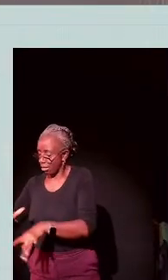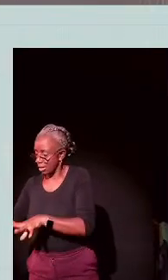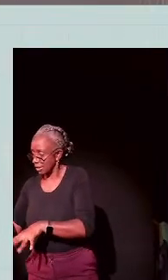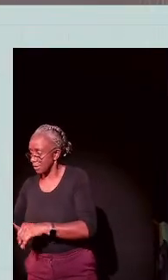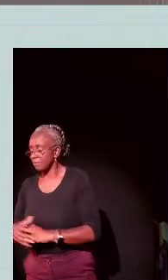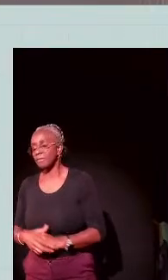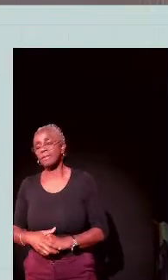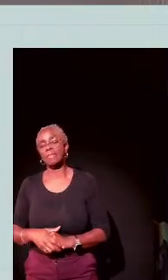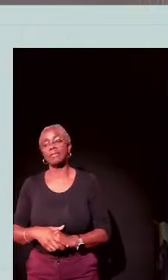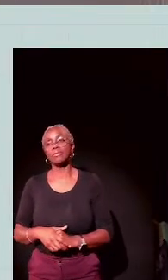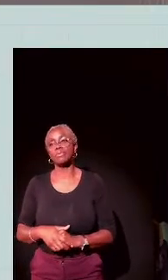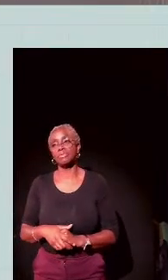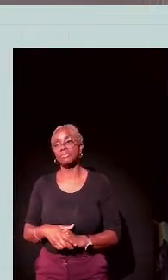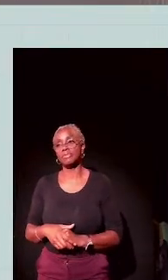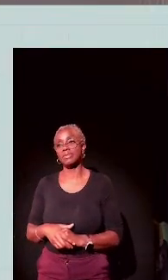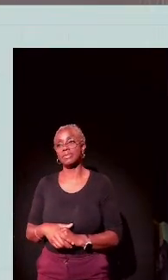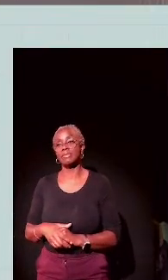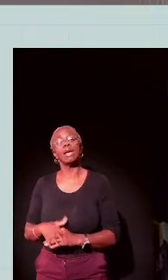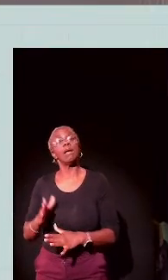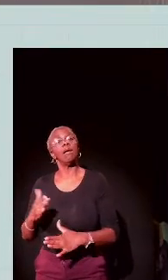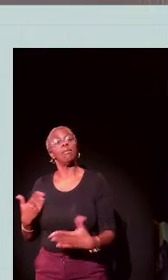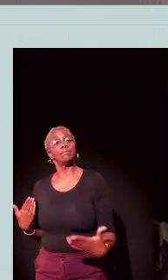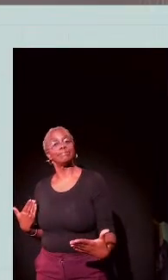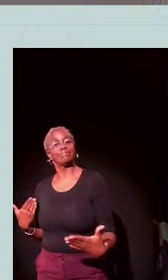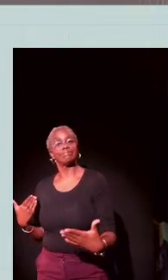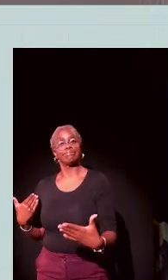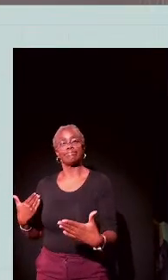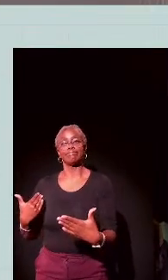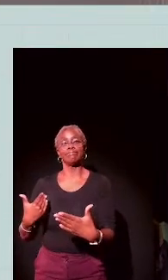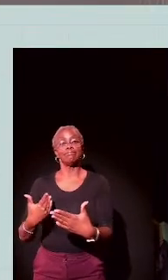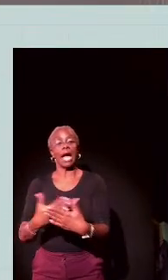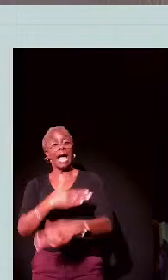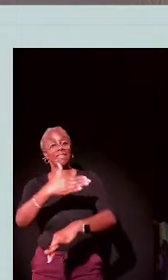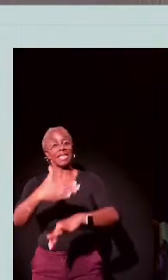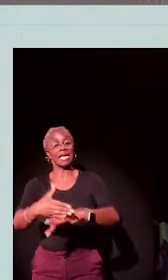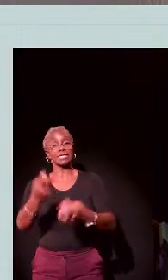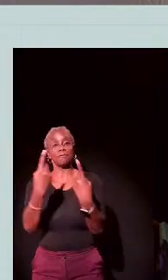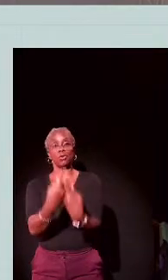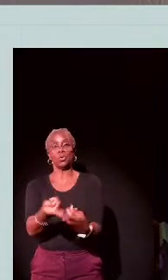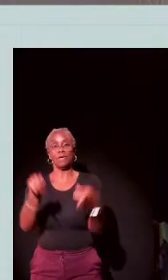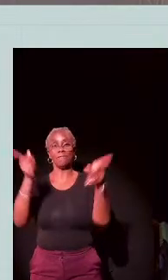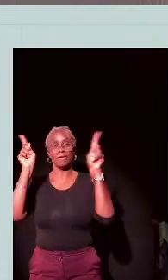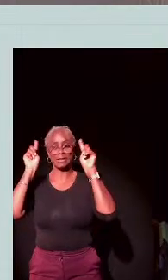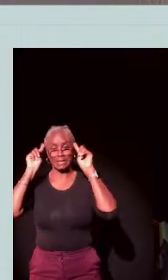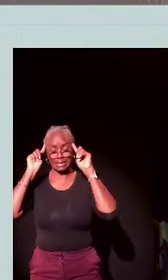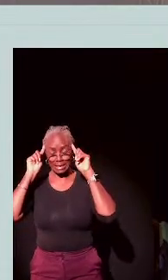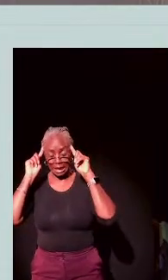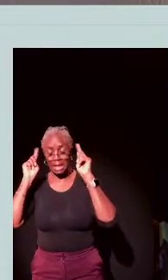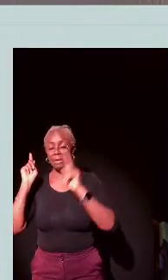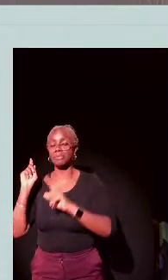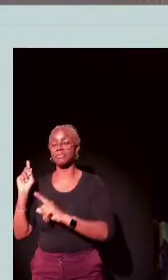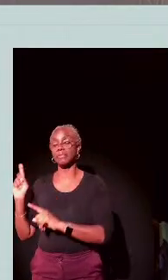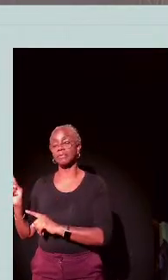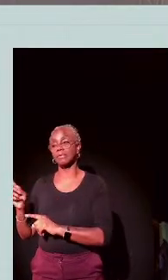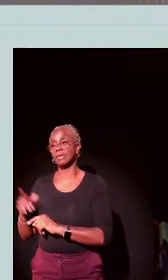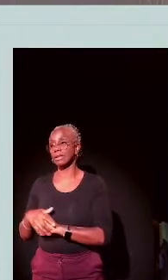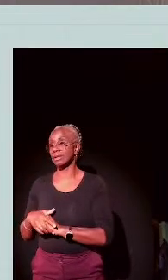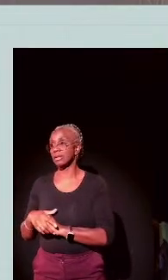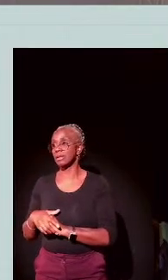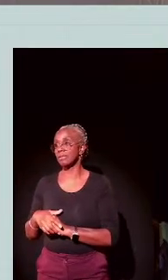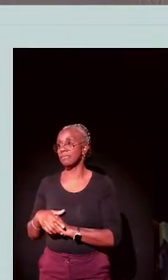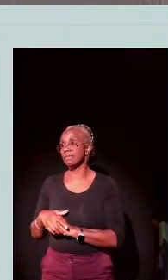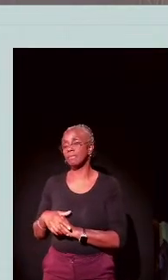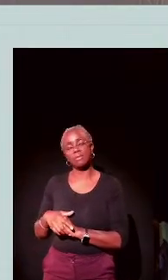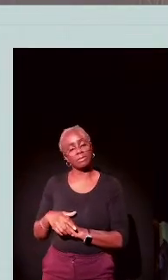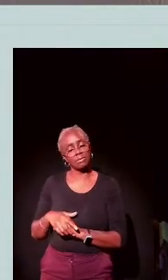So that's kind of where I reached towards the end of my university. And this was a proof of concept